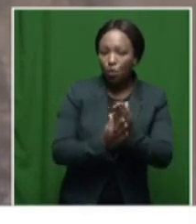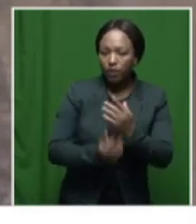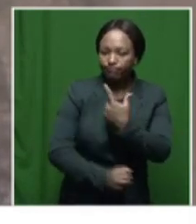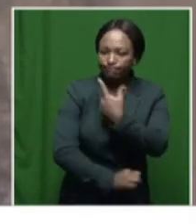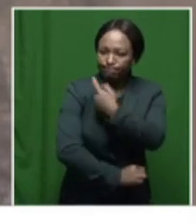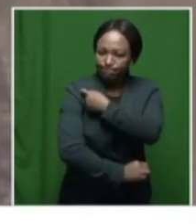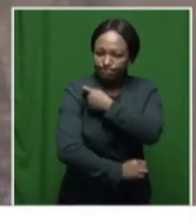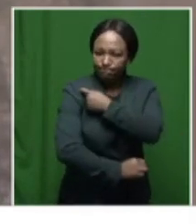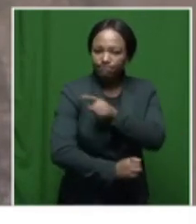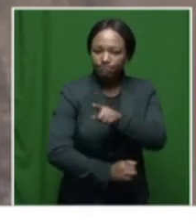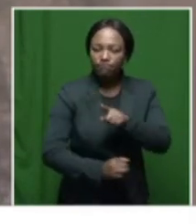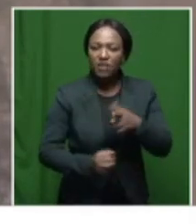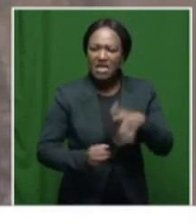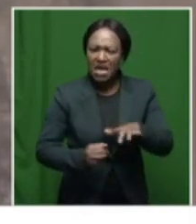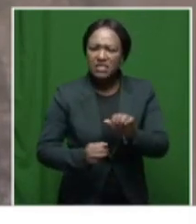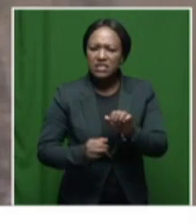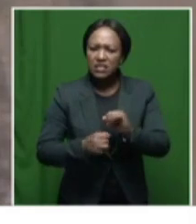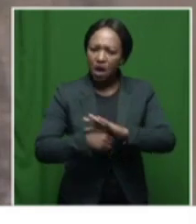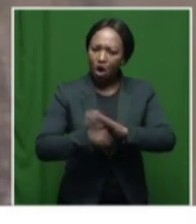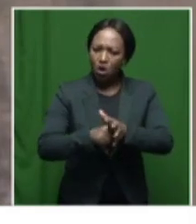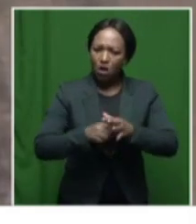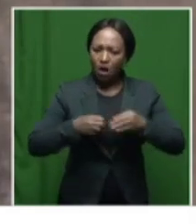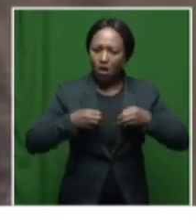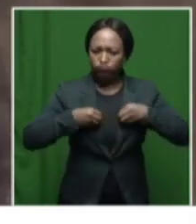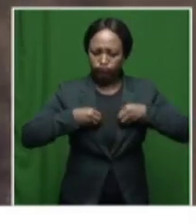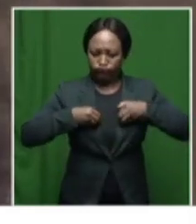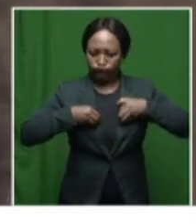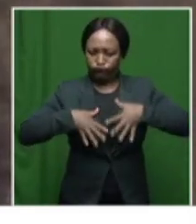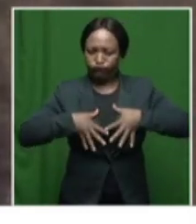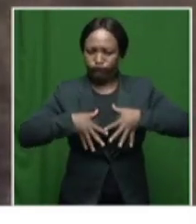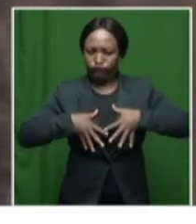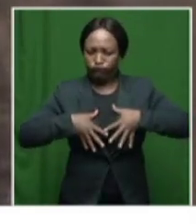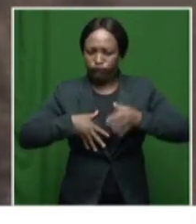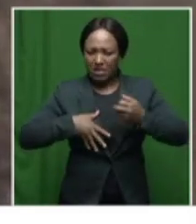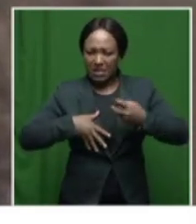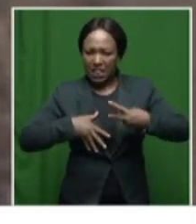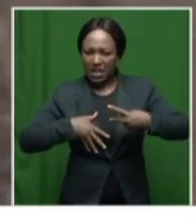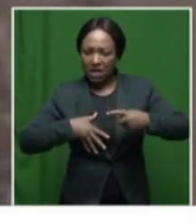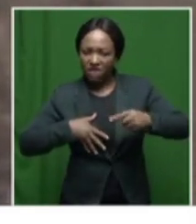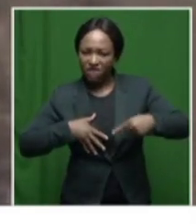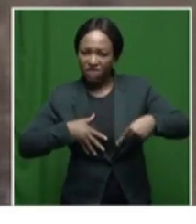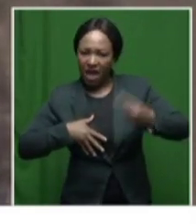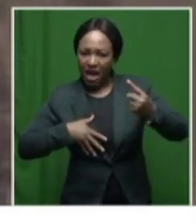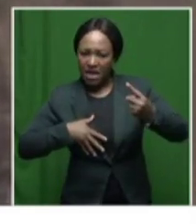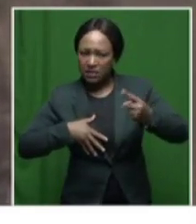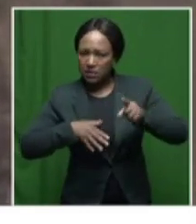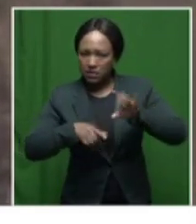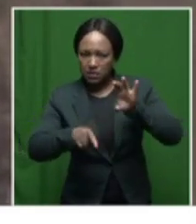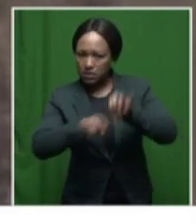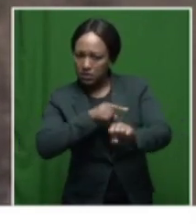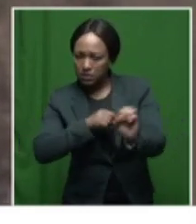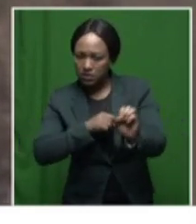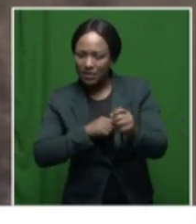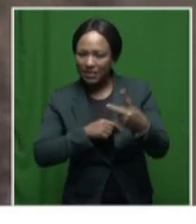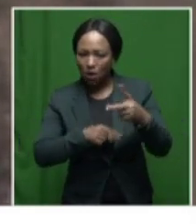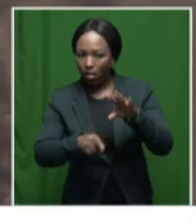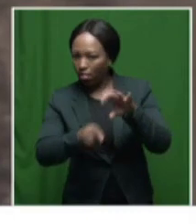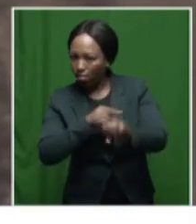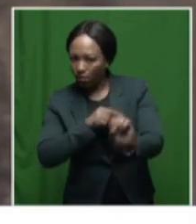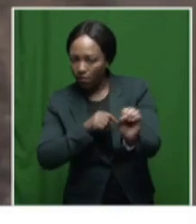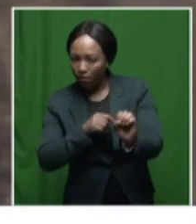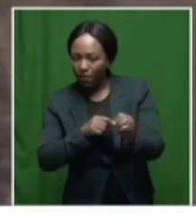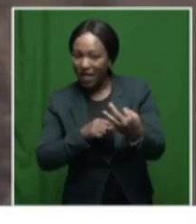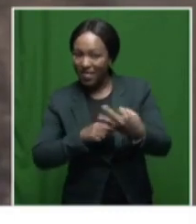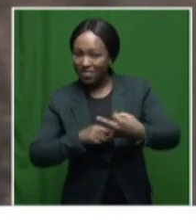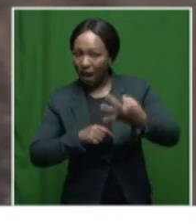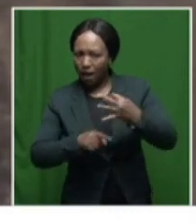though it escapes, we have something called first, second, or third line. So even if our first line fails or second line fails, somewhere the third